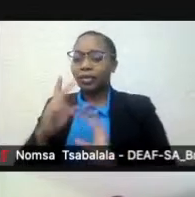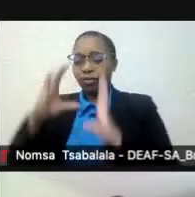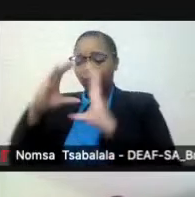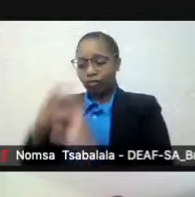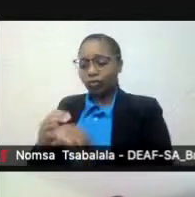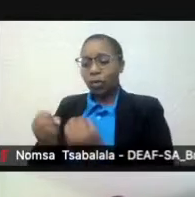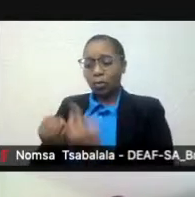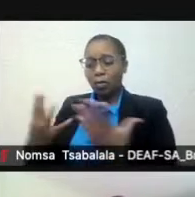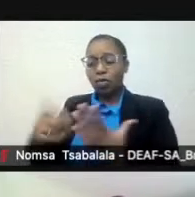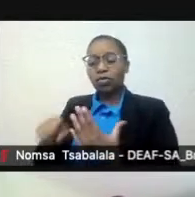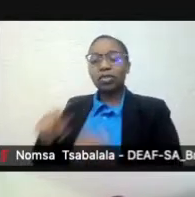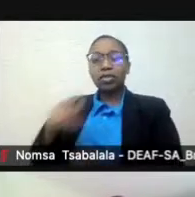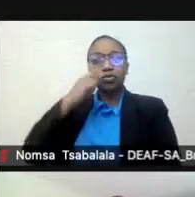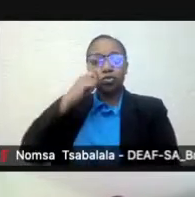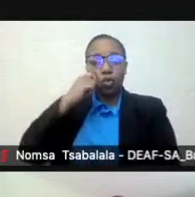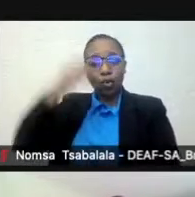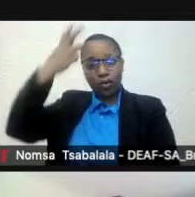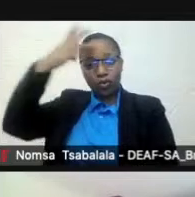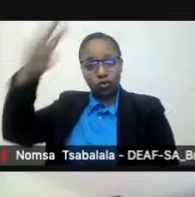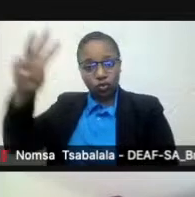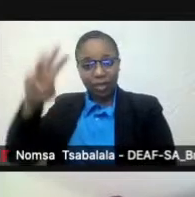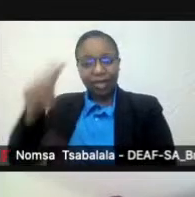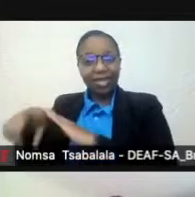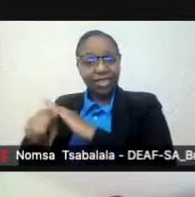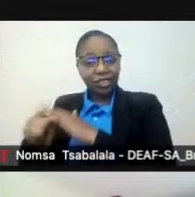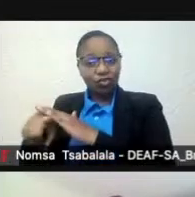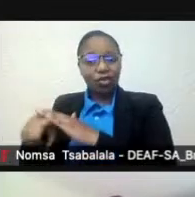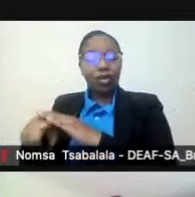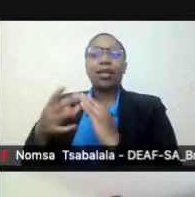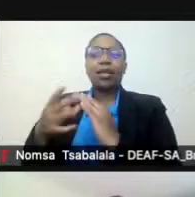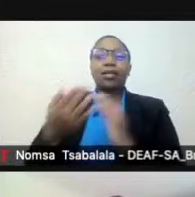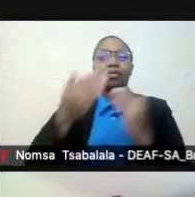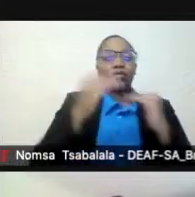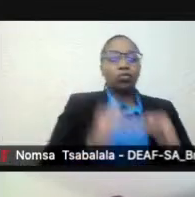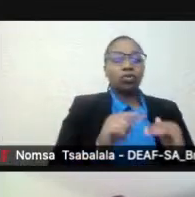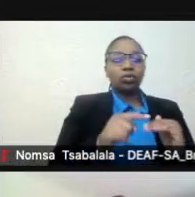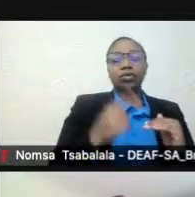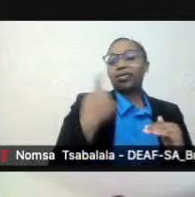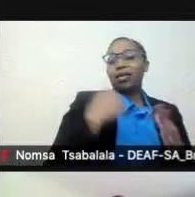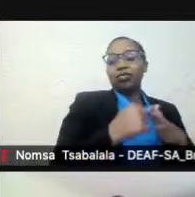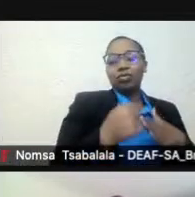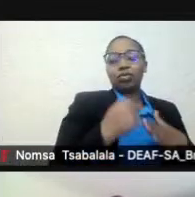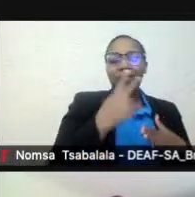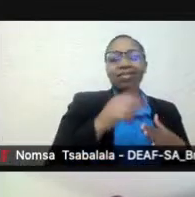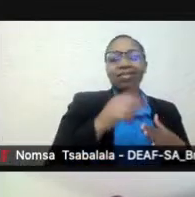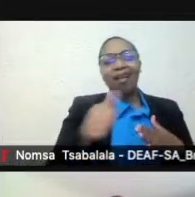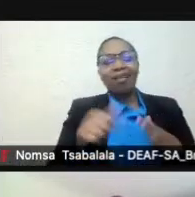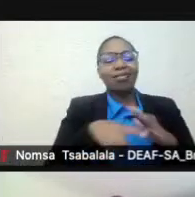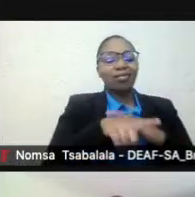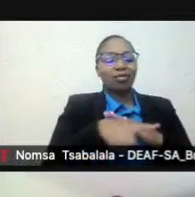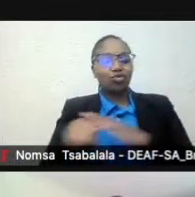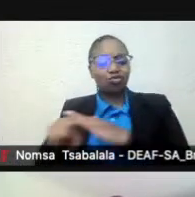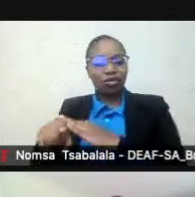then in week 45, and then in the most recent week, you can see increases across all the other districts as well.